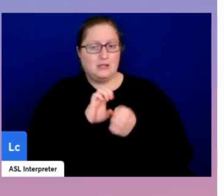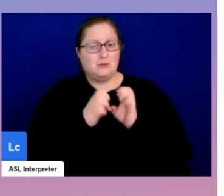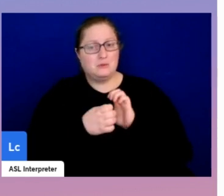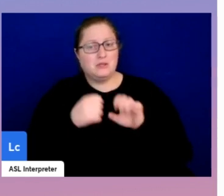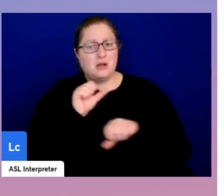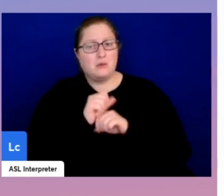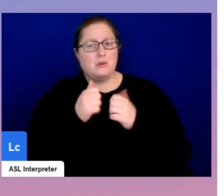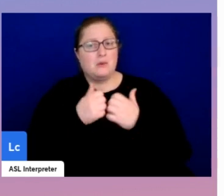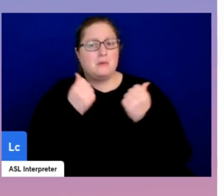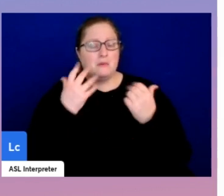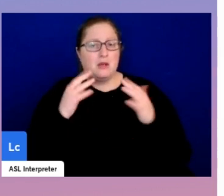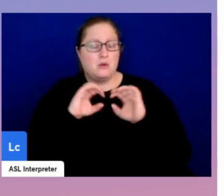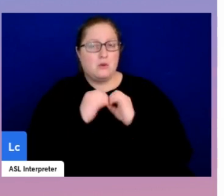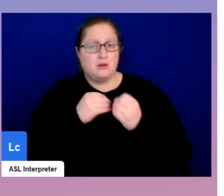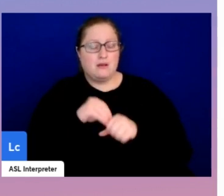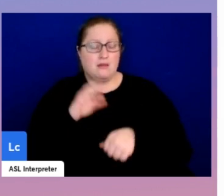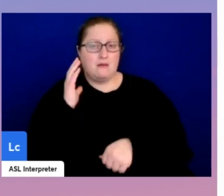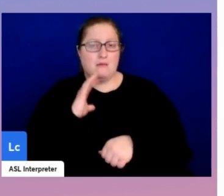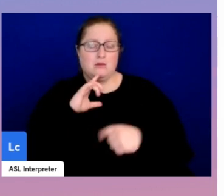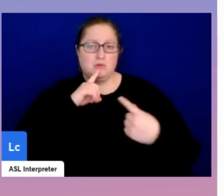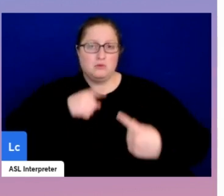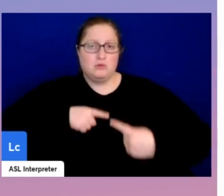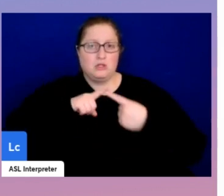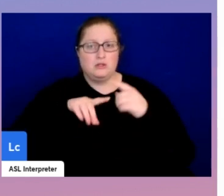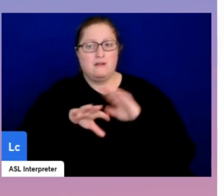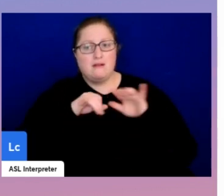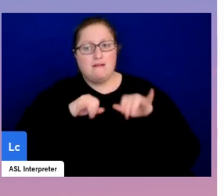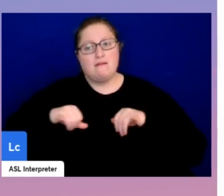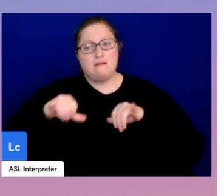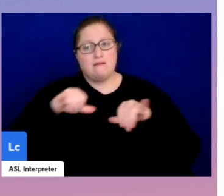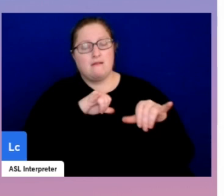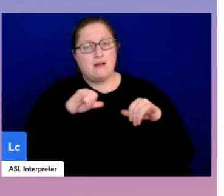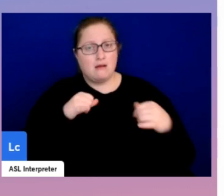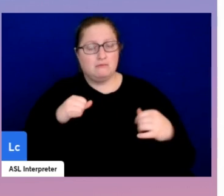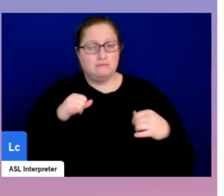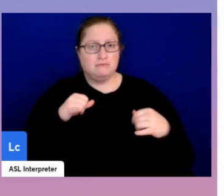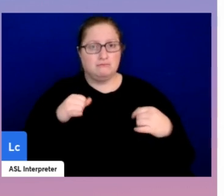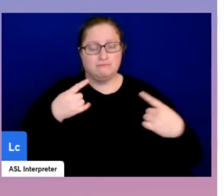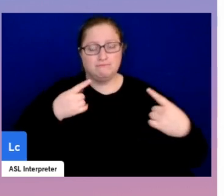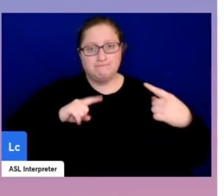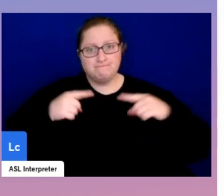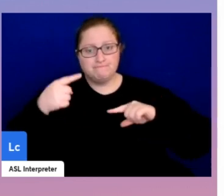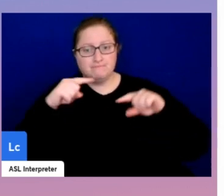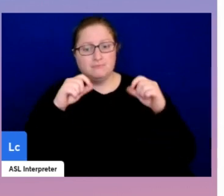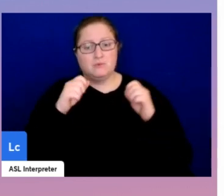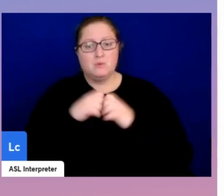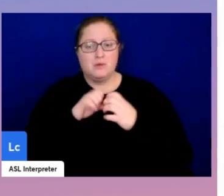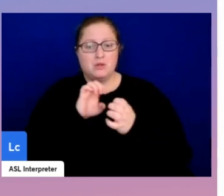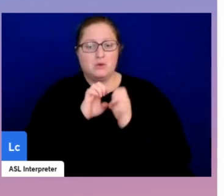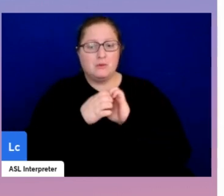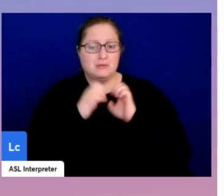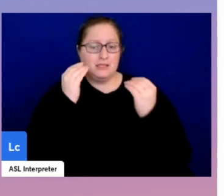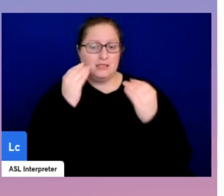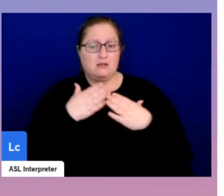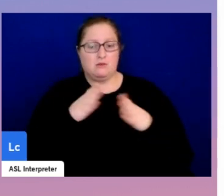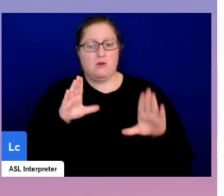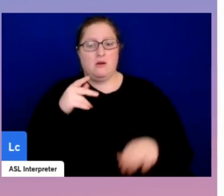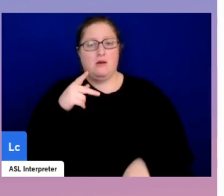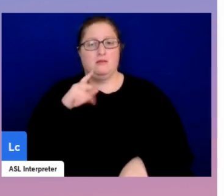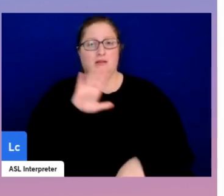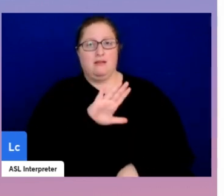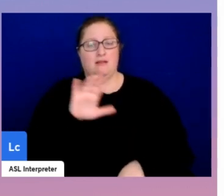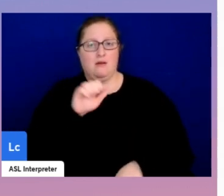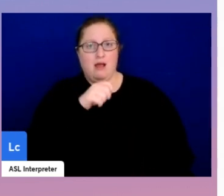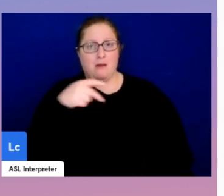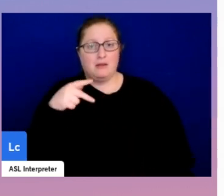many organizations in the past that have struggled to find common ground when it comes to encrypting data across their portfolio of applications. It turns